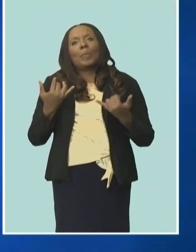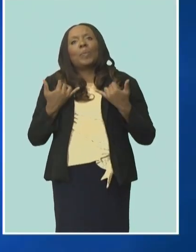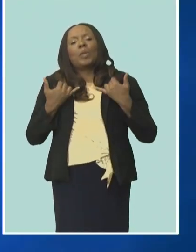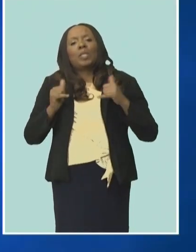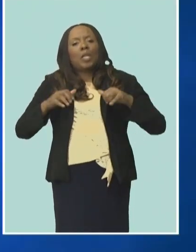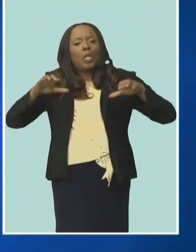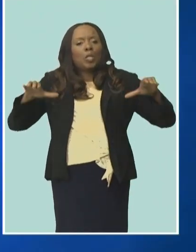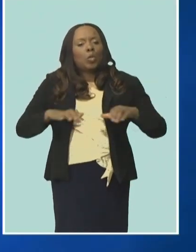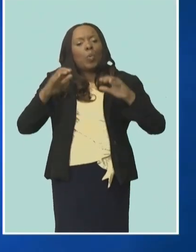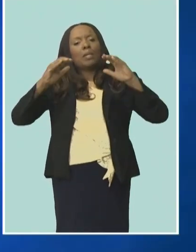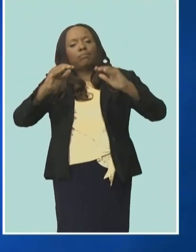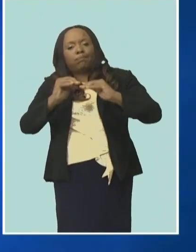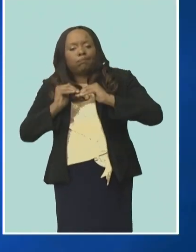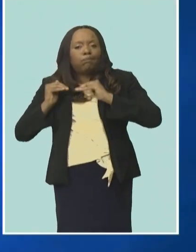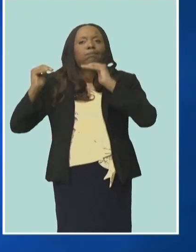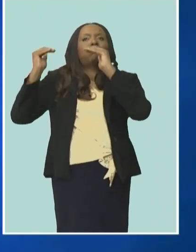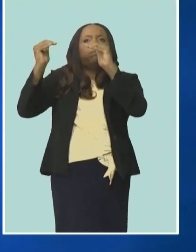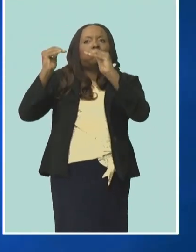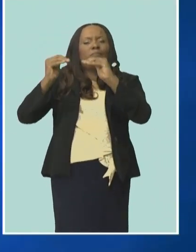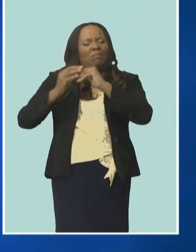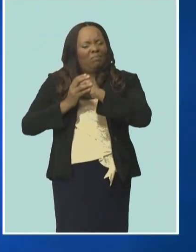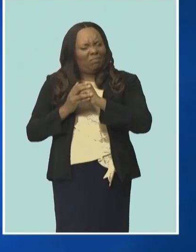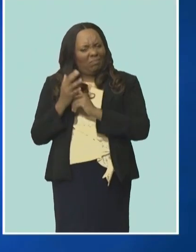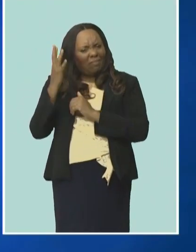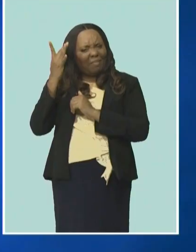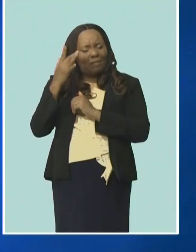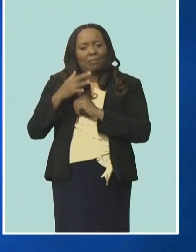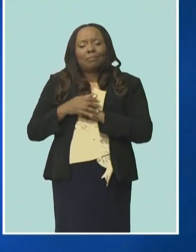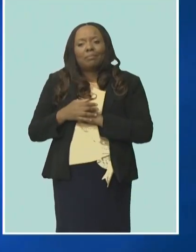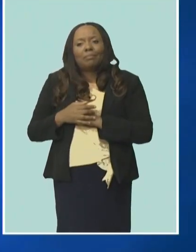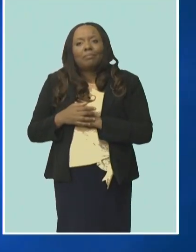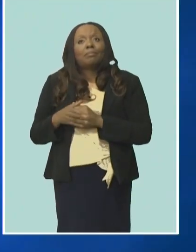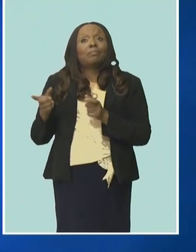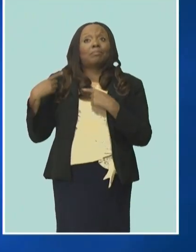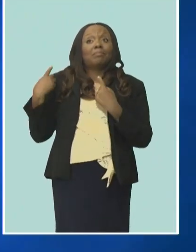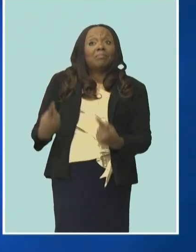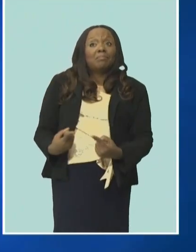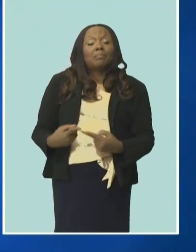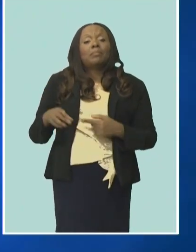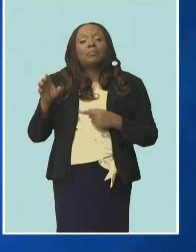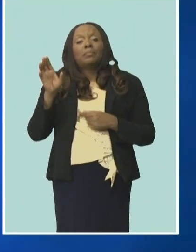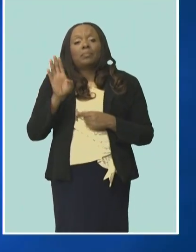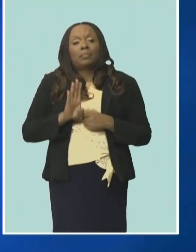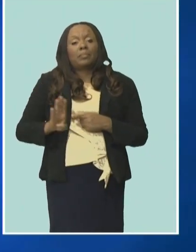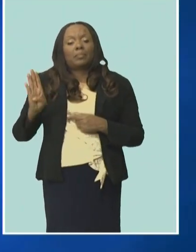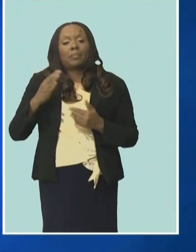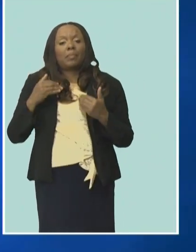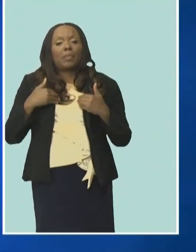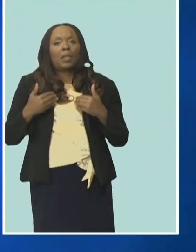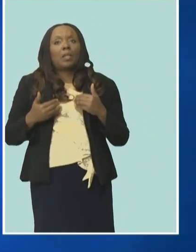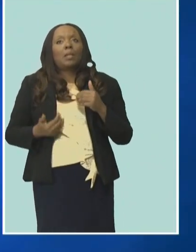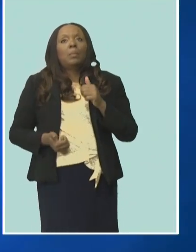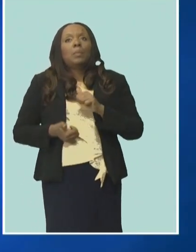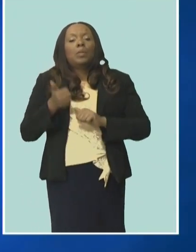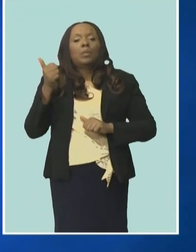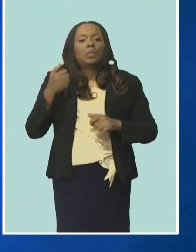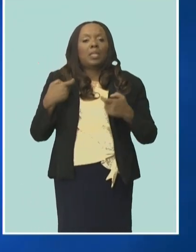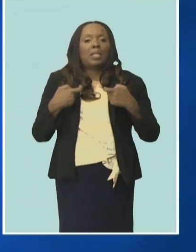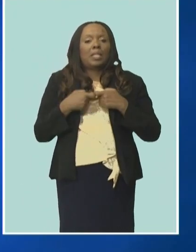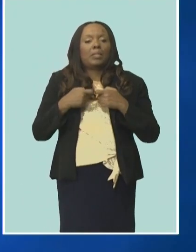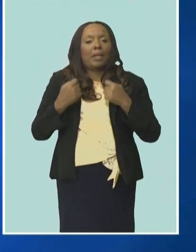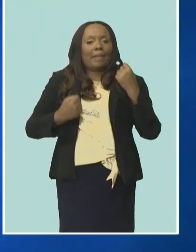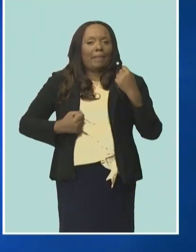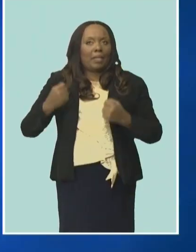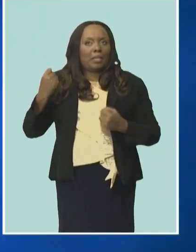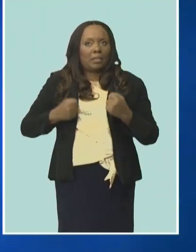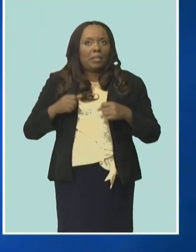weight. And I say so, Madam Speaker, because today Barbados has the largest amount of electric